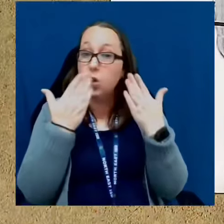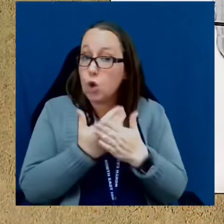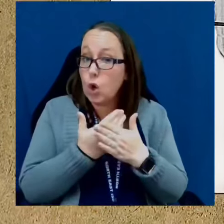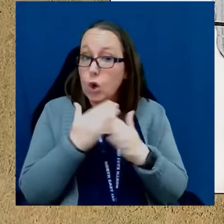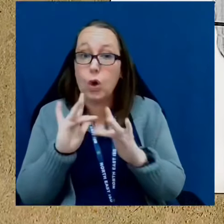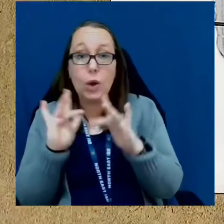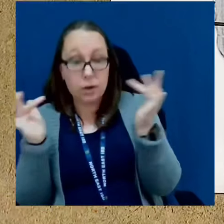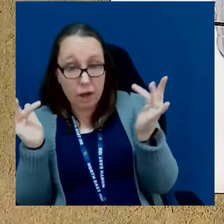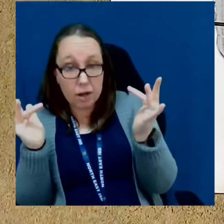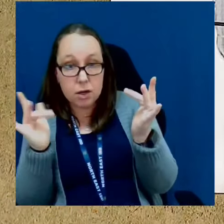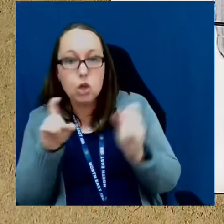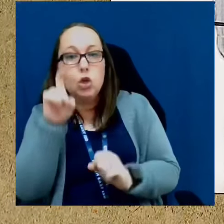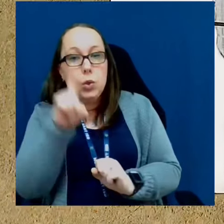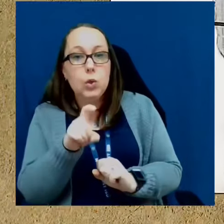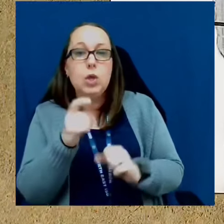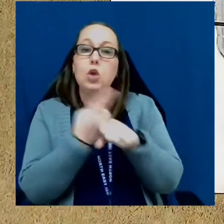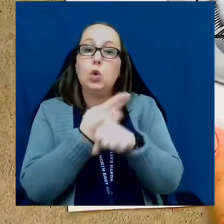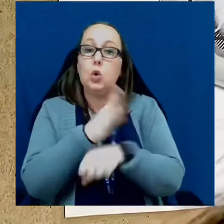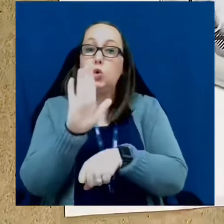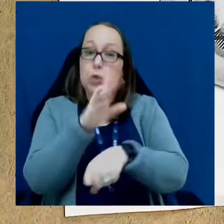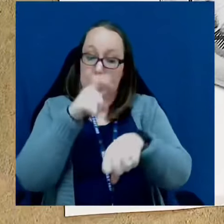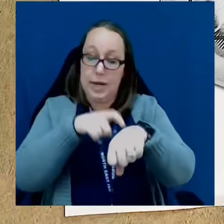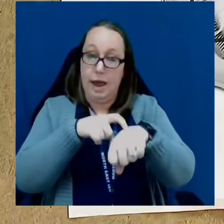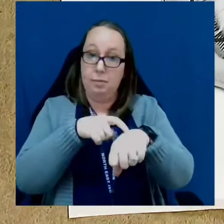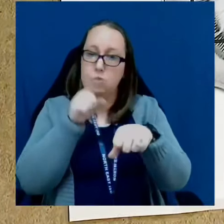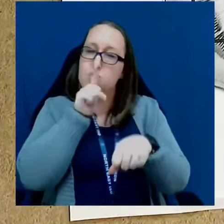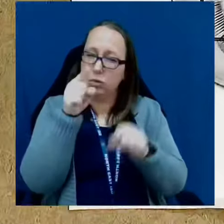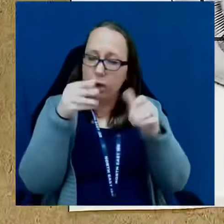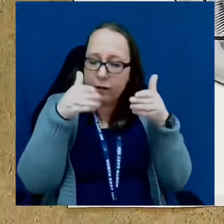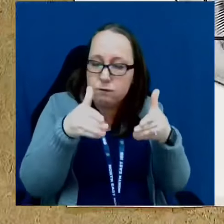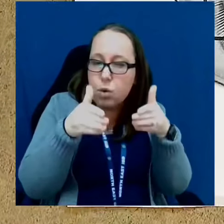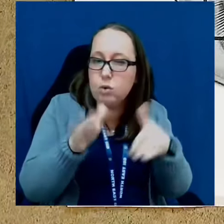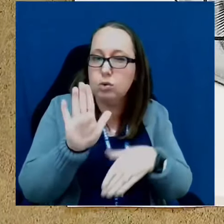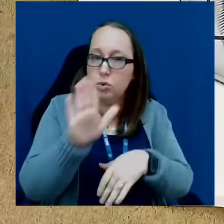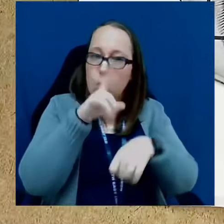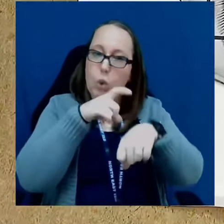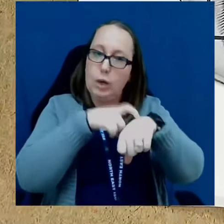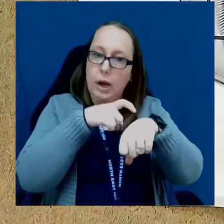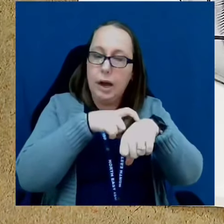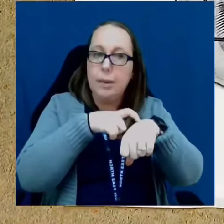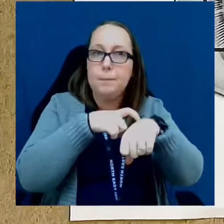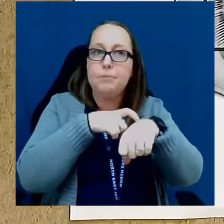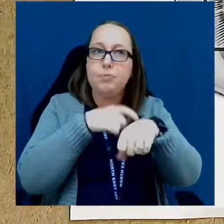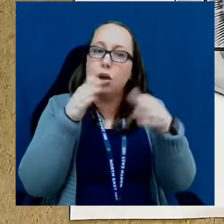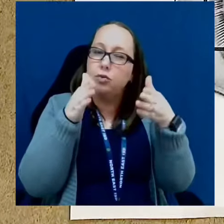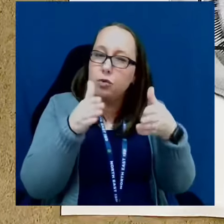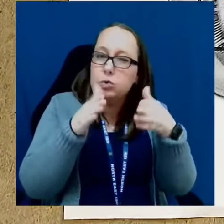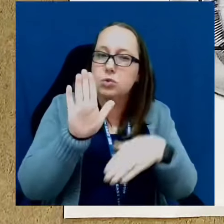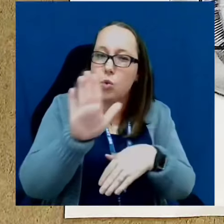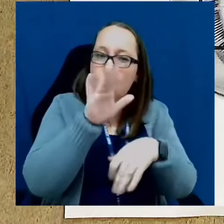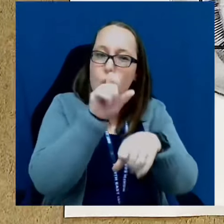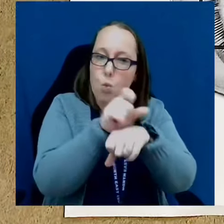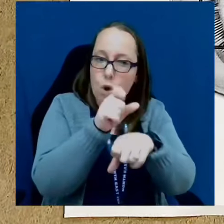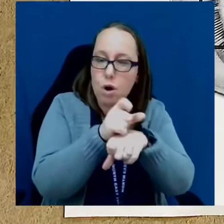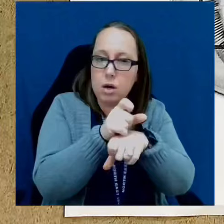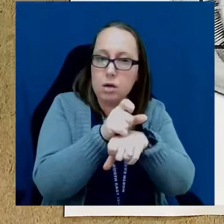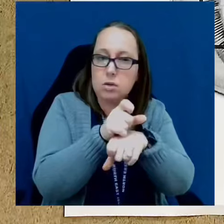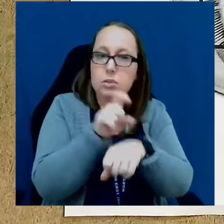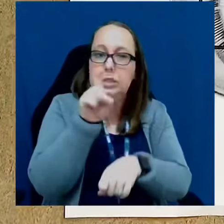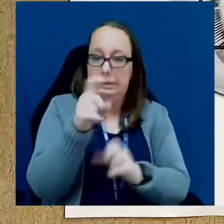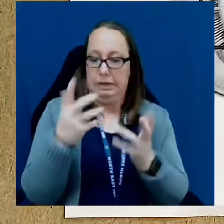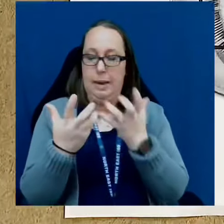actually taking your time and focusing on the little details. The more accurate you are in transferring the details from your